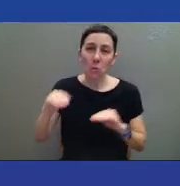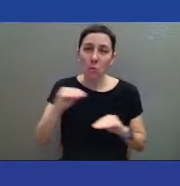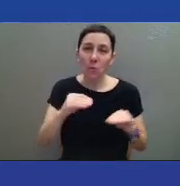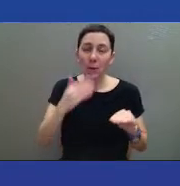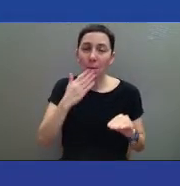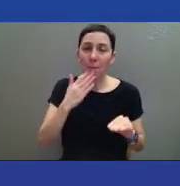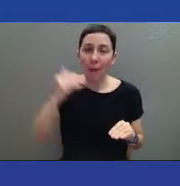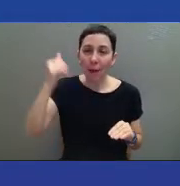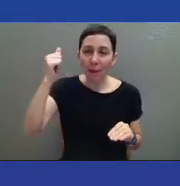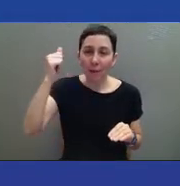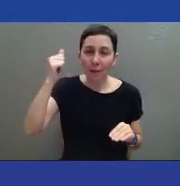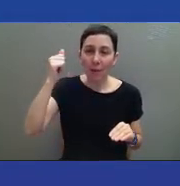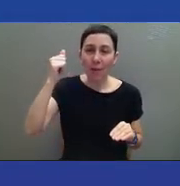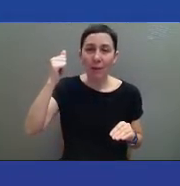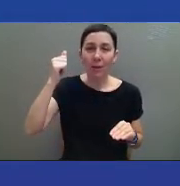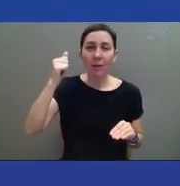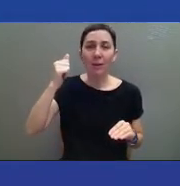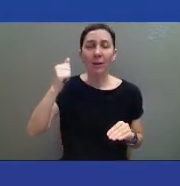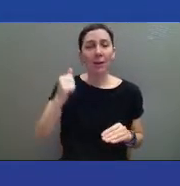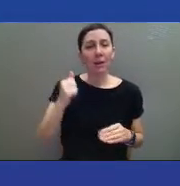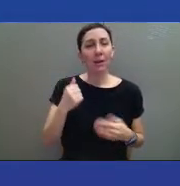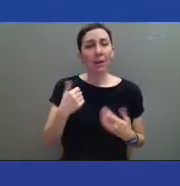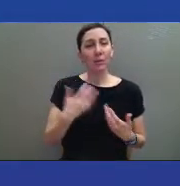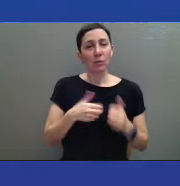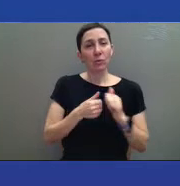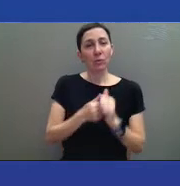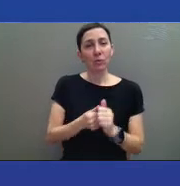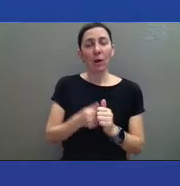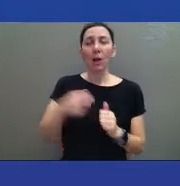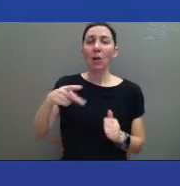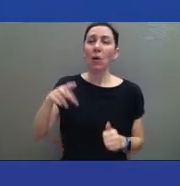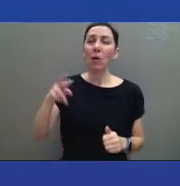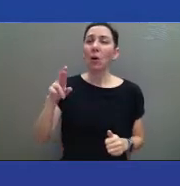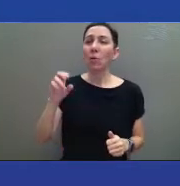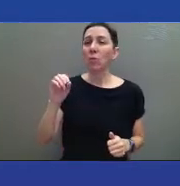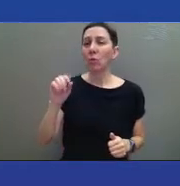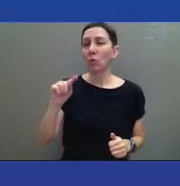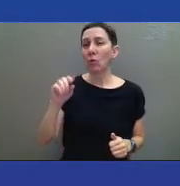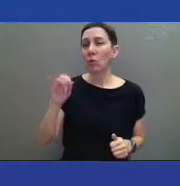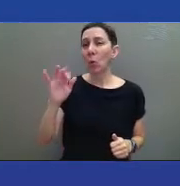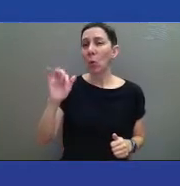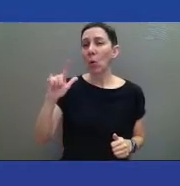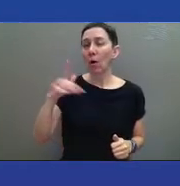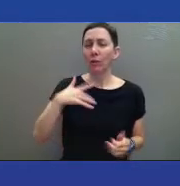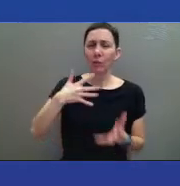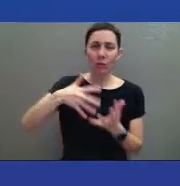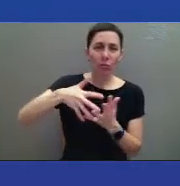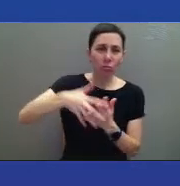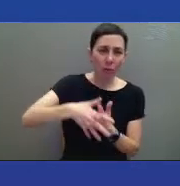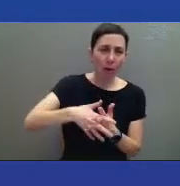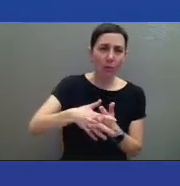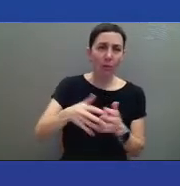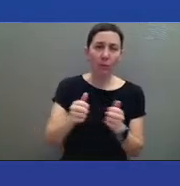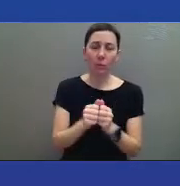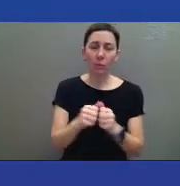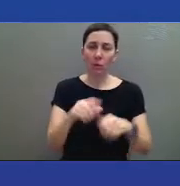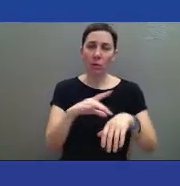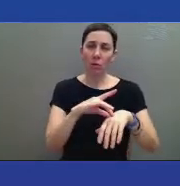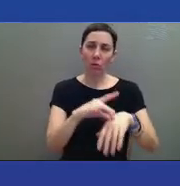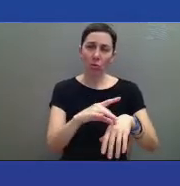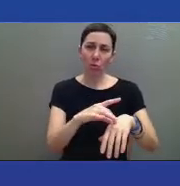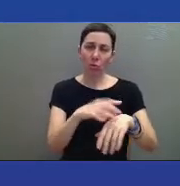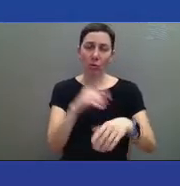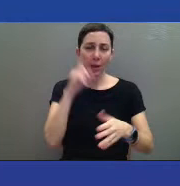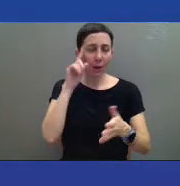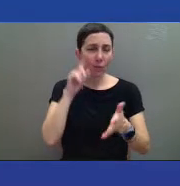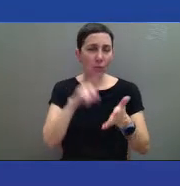being able to hold myself within protocol, really ground myself into the earth and research more into the genealogy